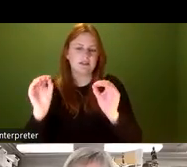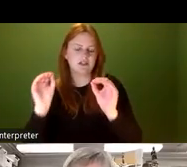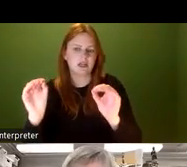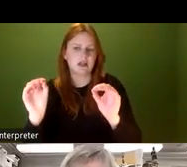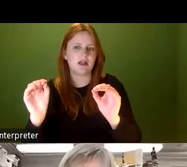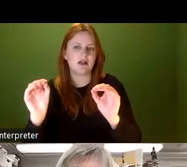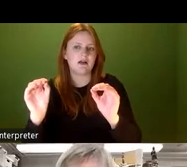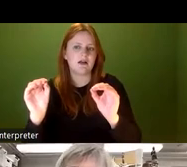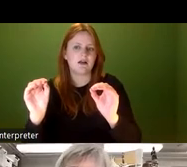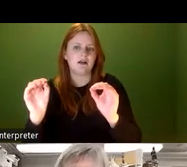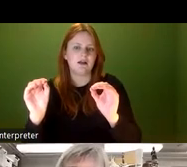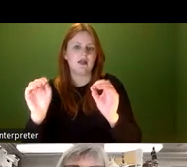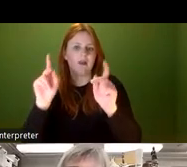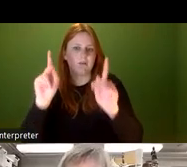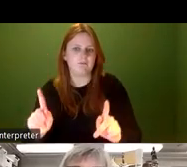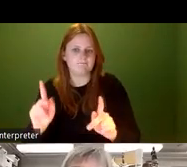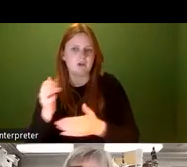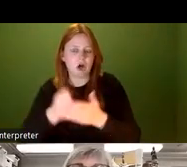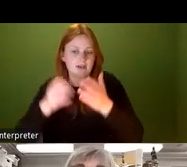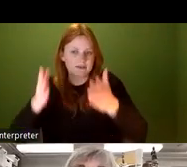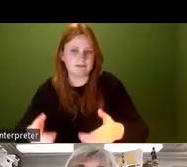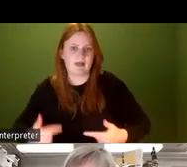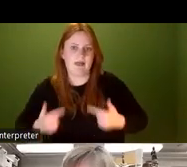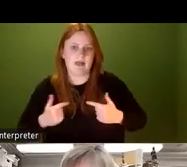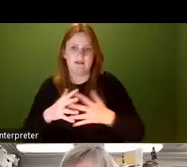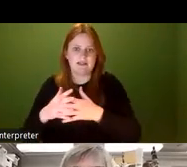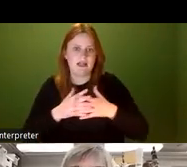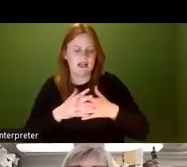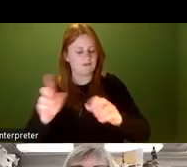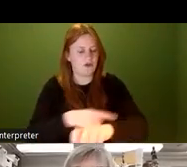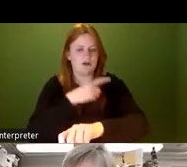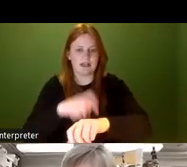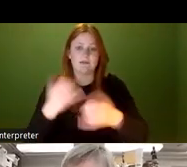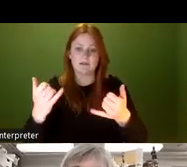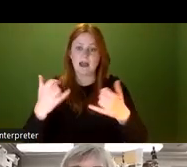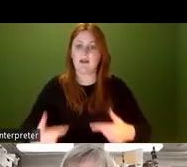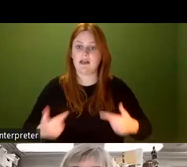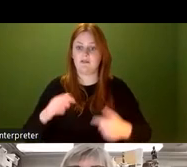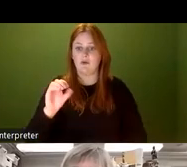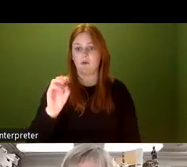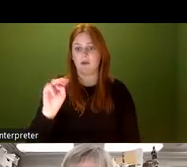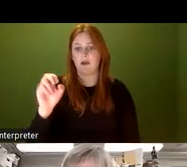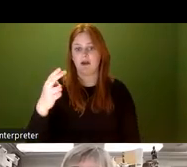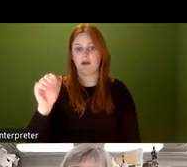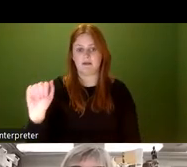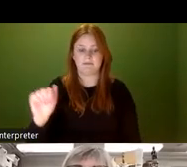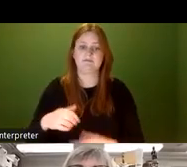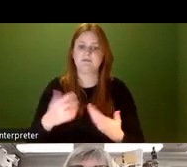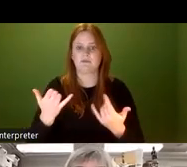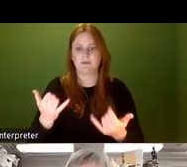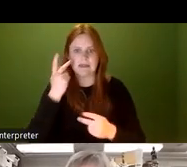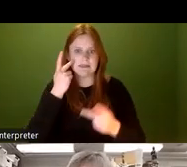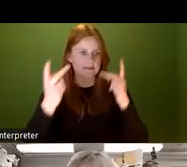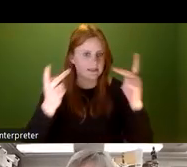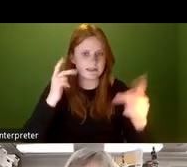States, but has certainly lived in the States for a very long time. And he lives in Omaha, so you see his work everywhere.